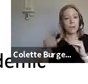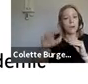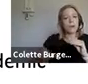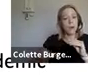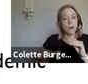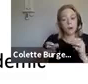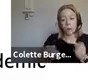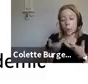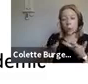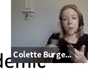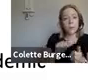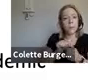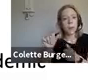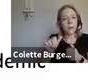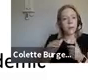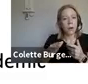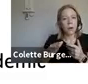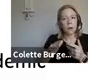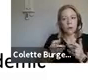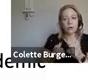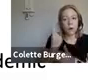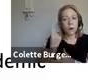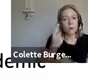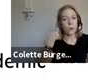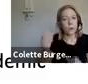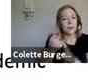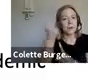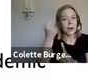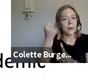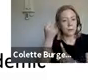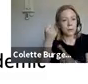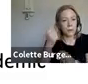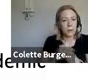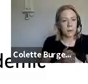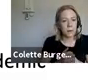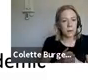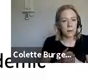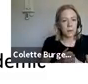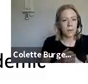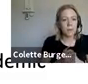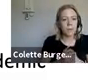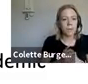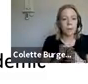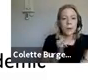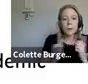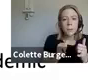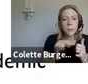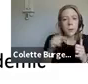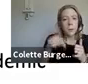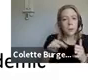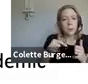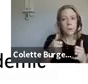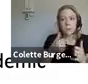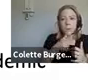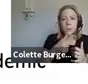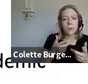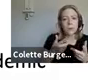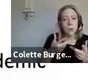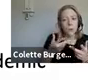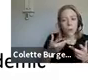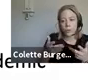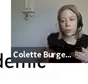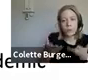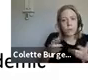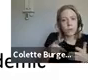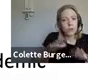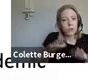for academic success in school. Sometimes it's suggested as a way to get children ready for school or a